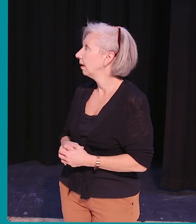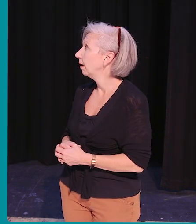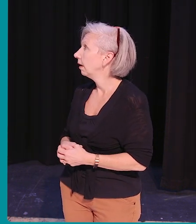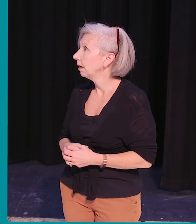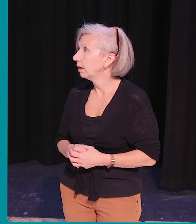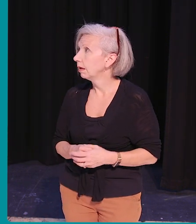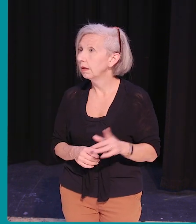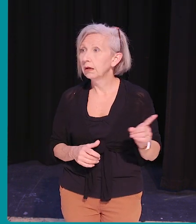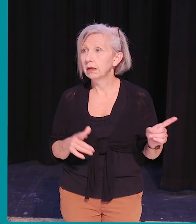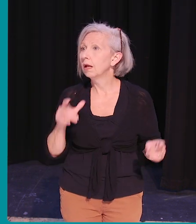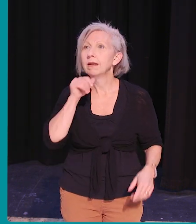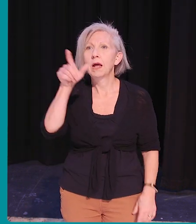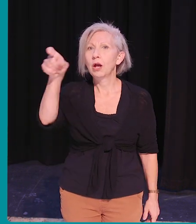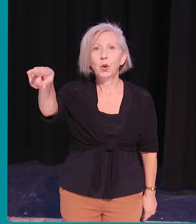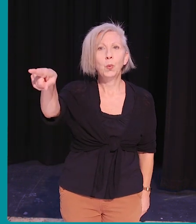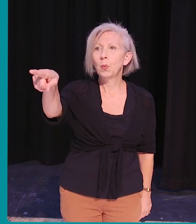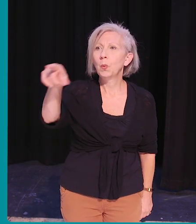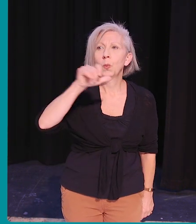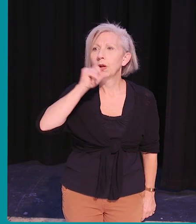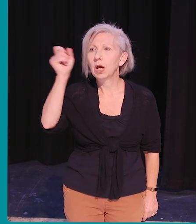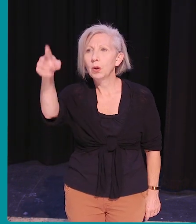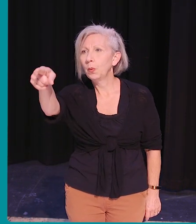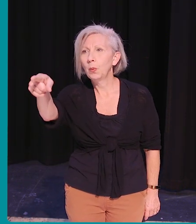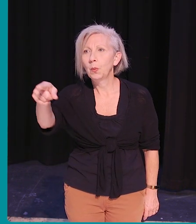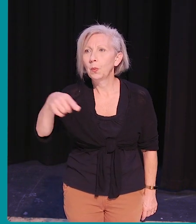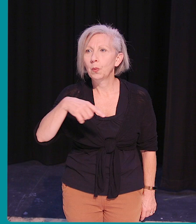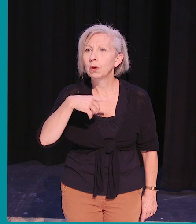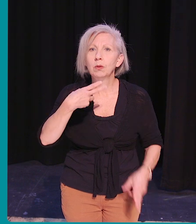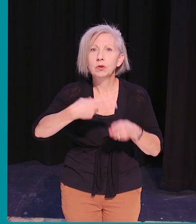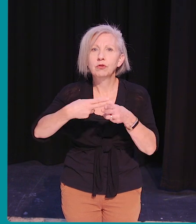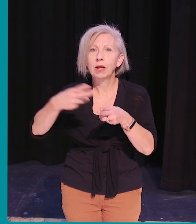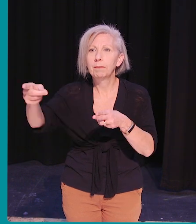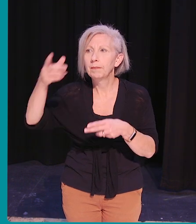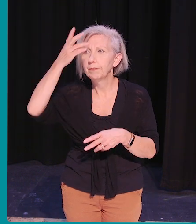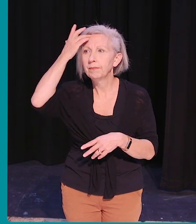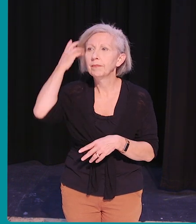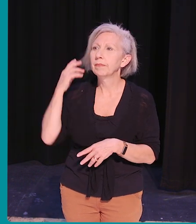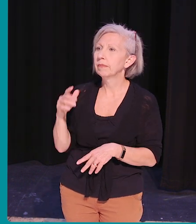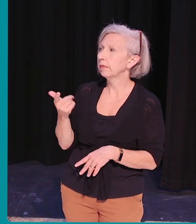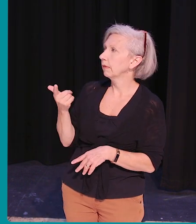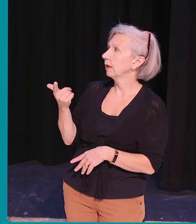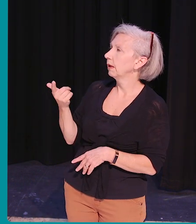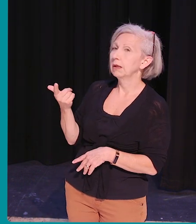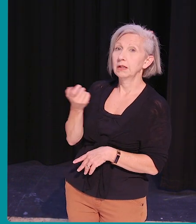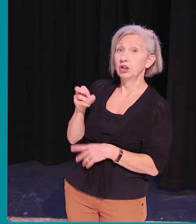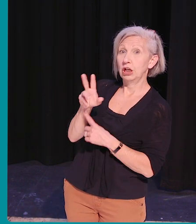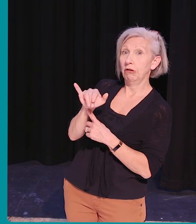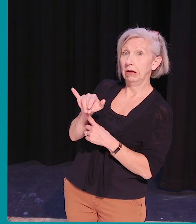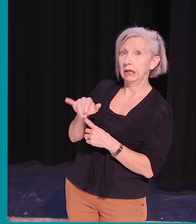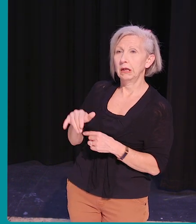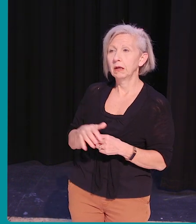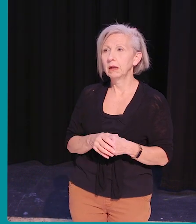But not you. Not you. What's your name, ma'am? Jerry.